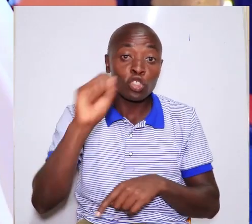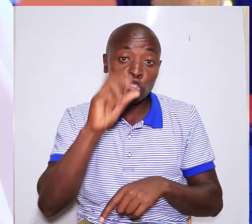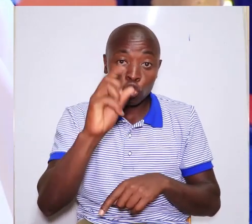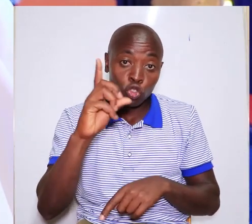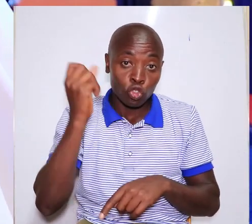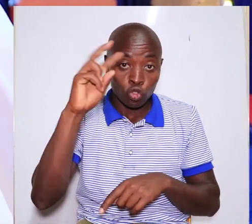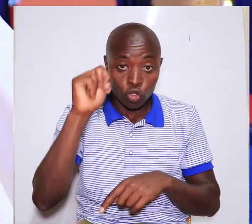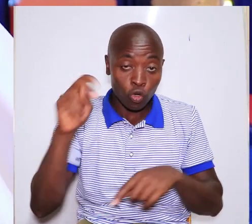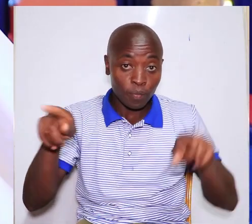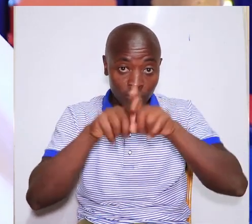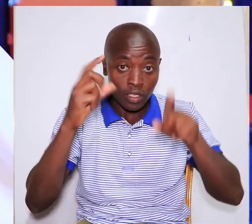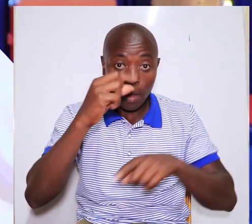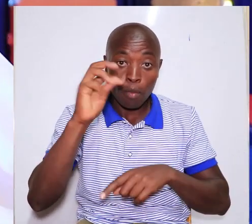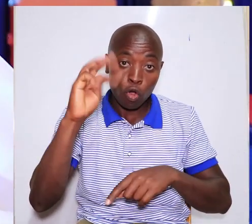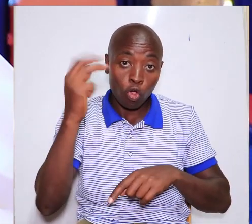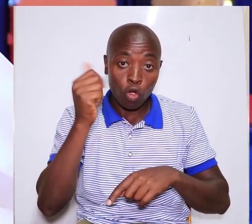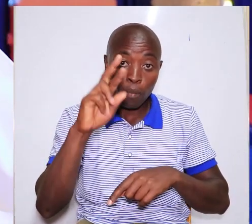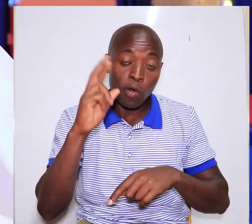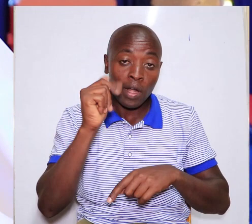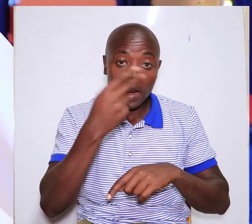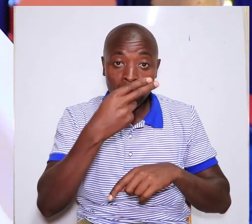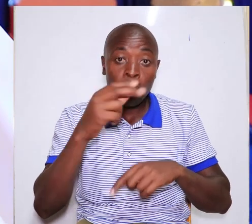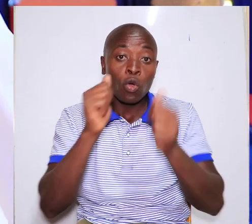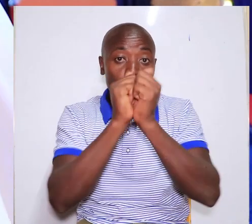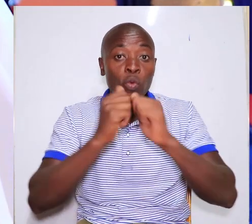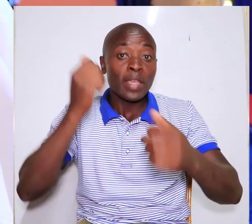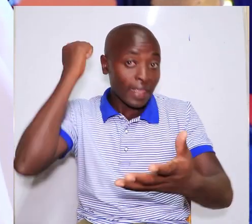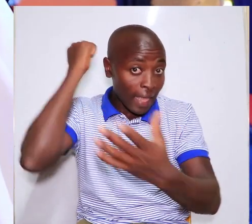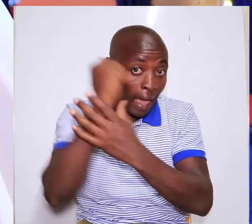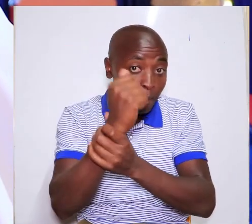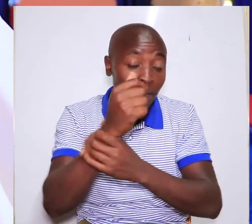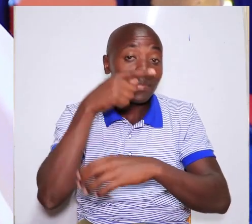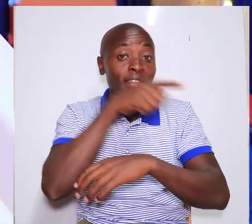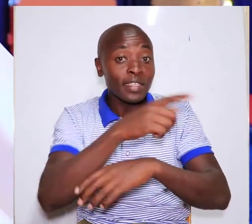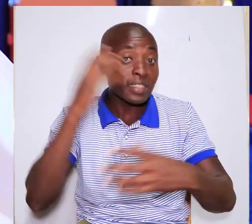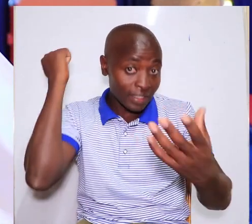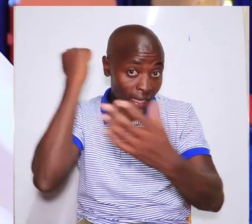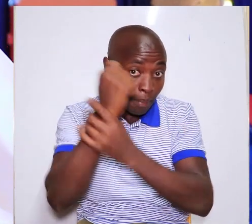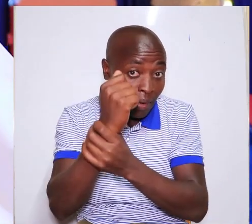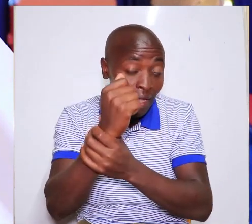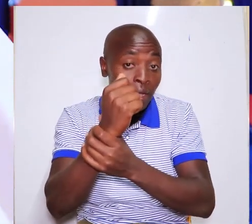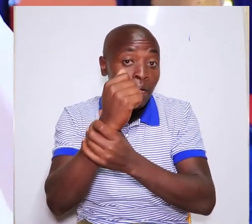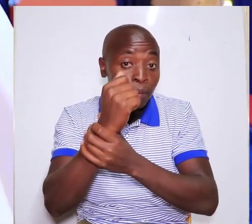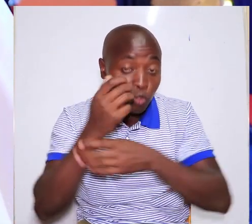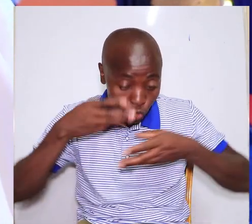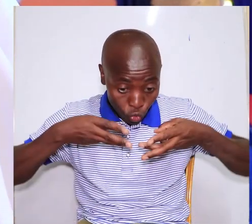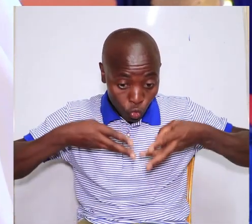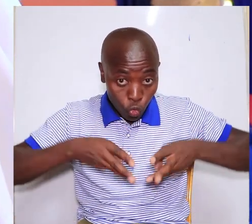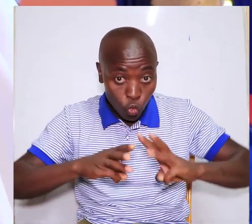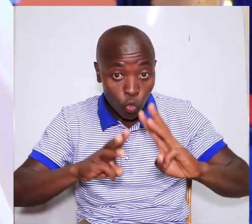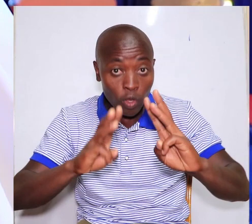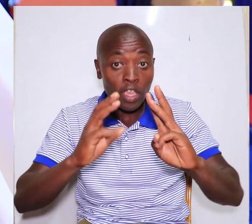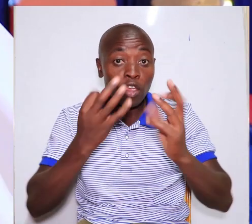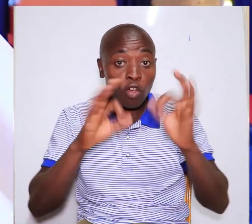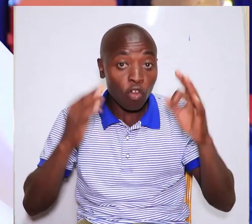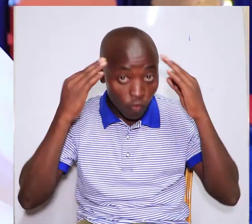Gomorrah with his friend Abraham. This should have been Abraham's focus line, or the focus point,